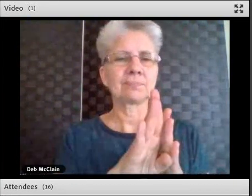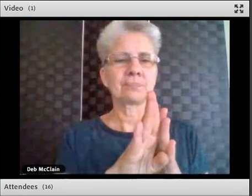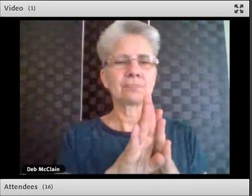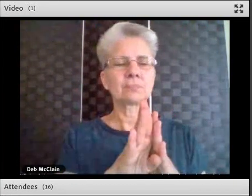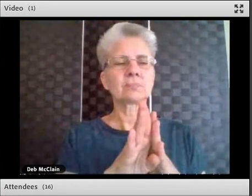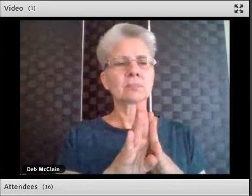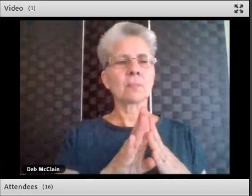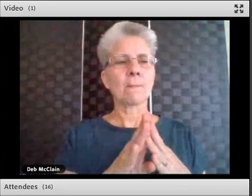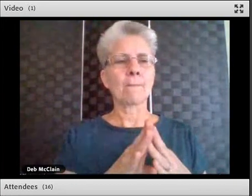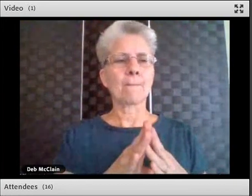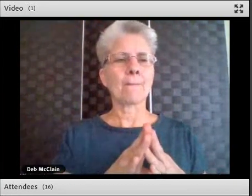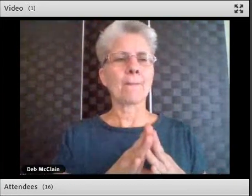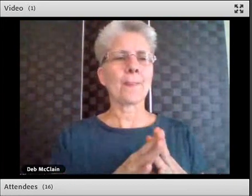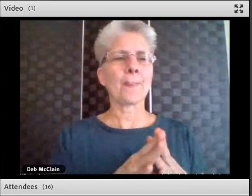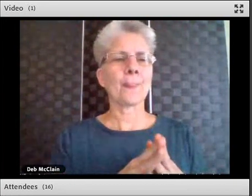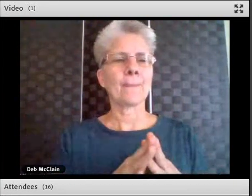what,